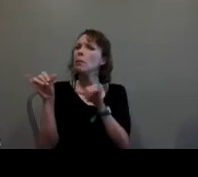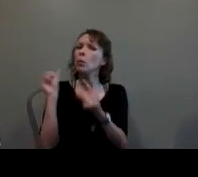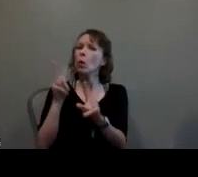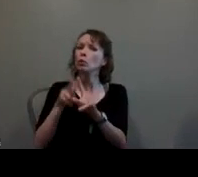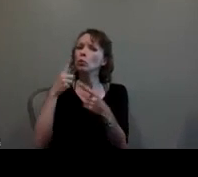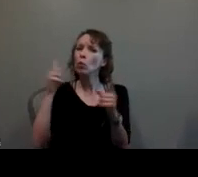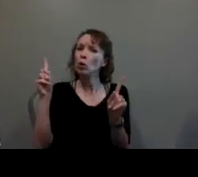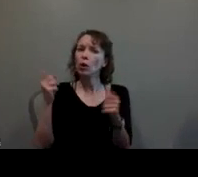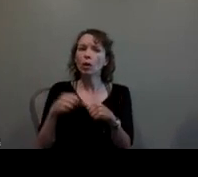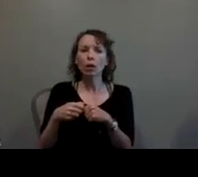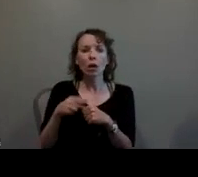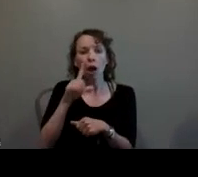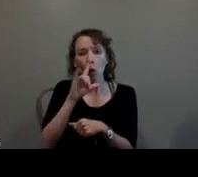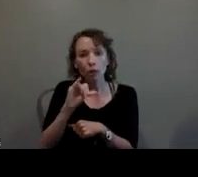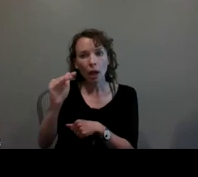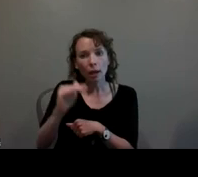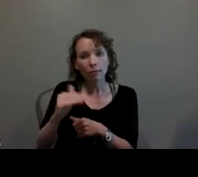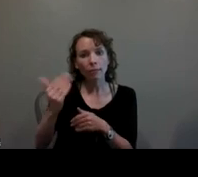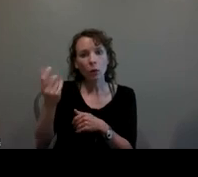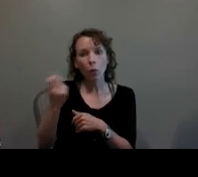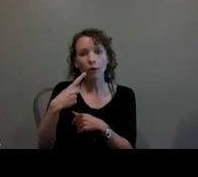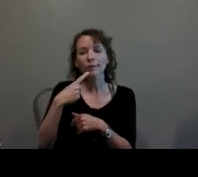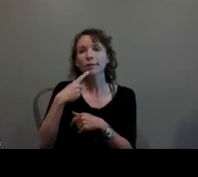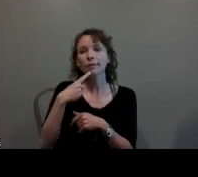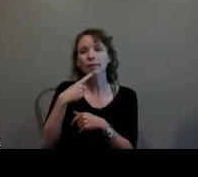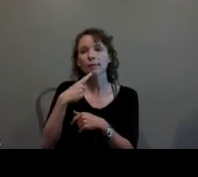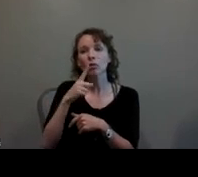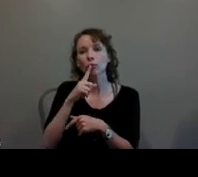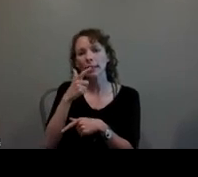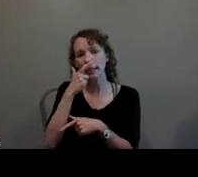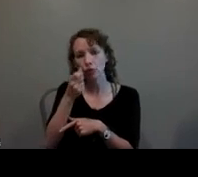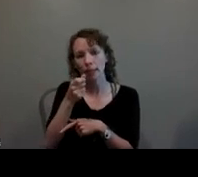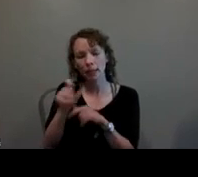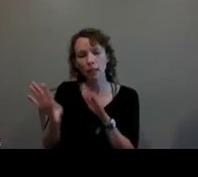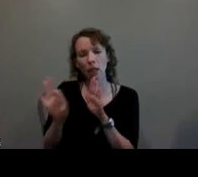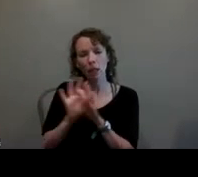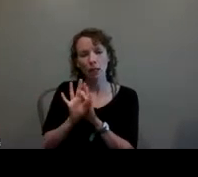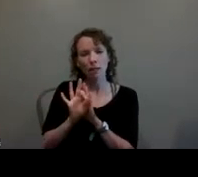So Hannah is asking, it's really interesting that selecting 10